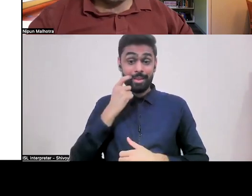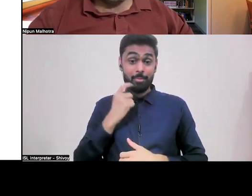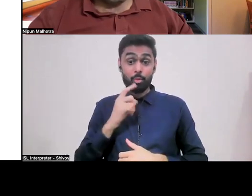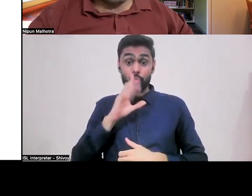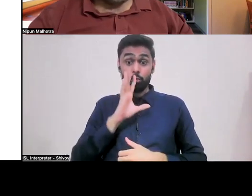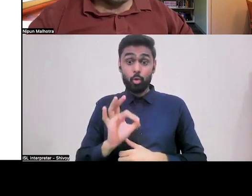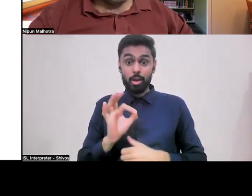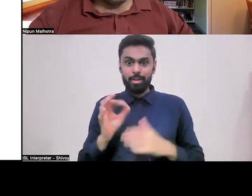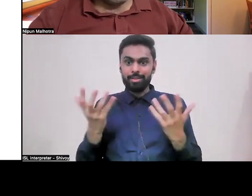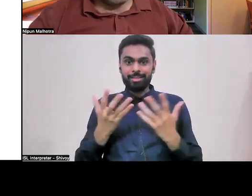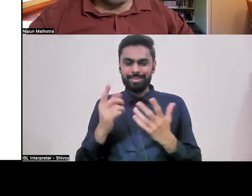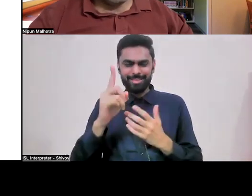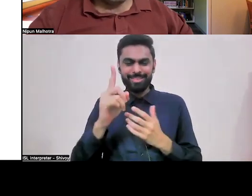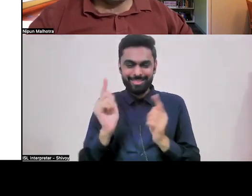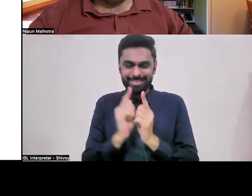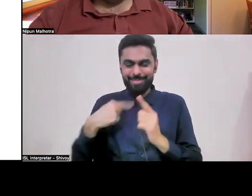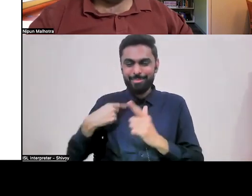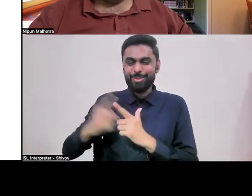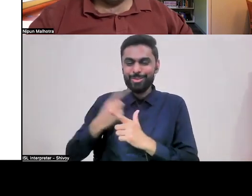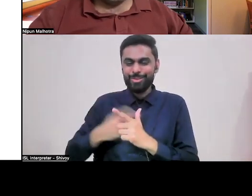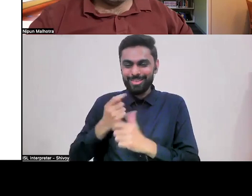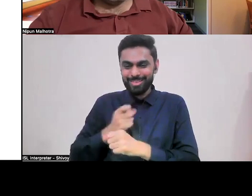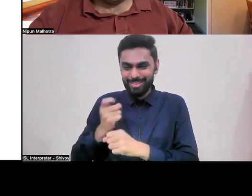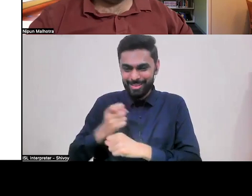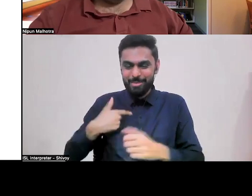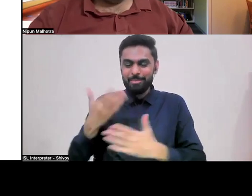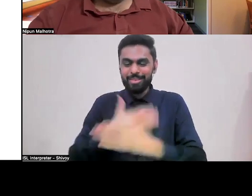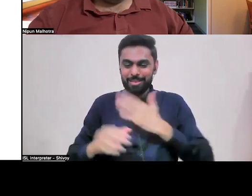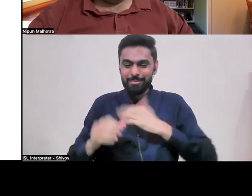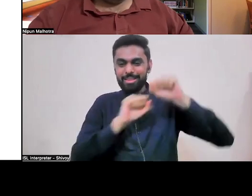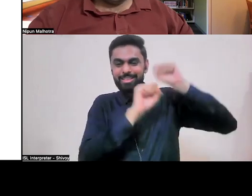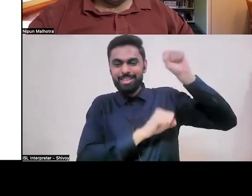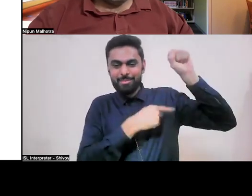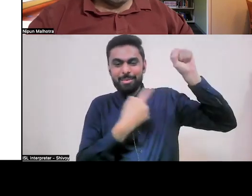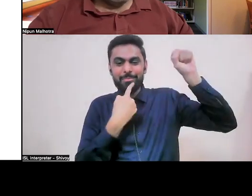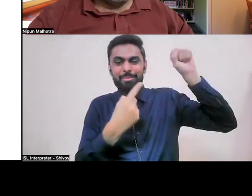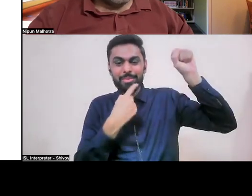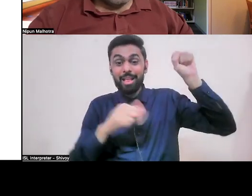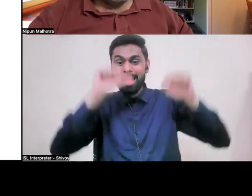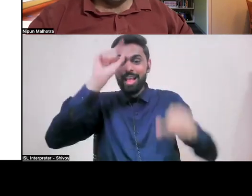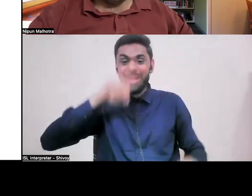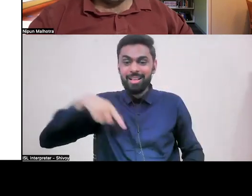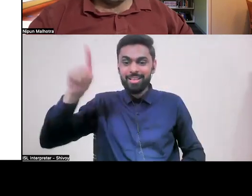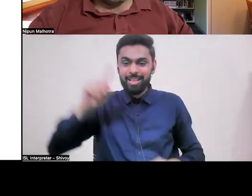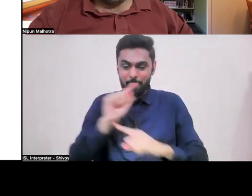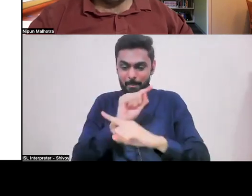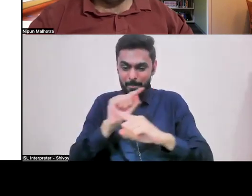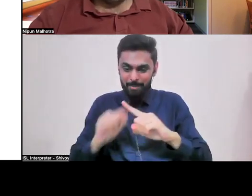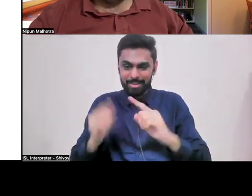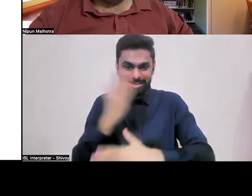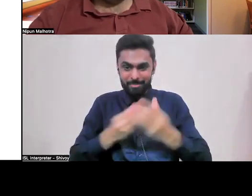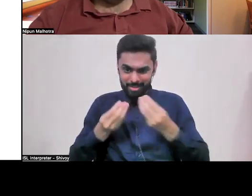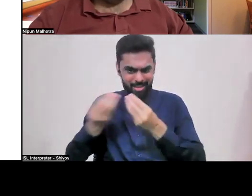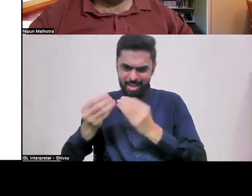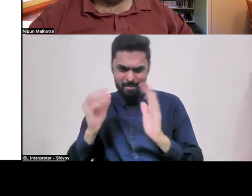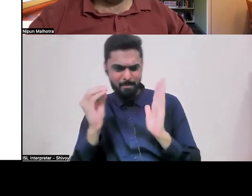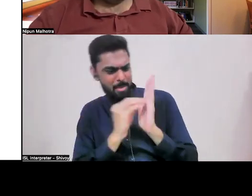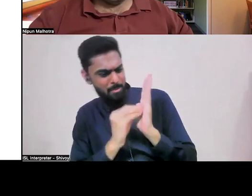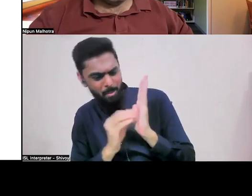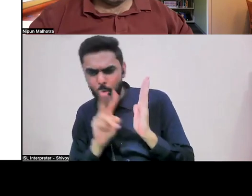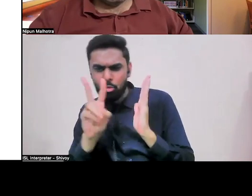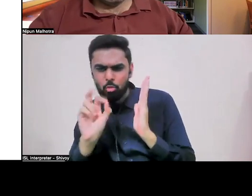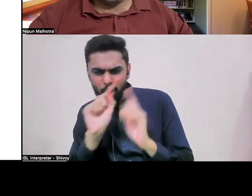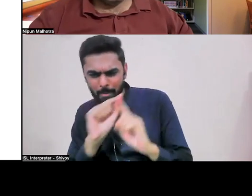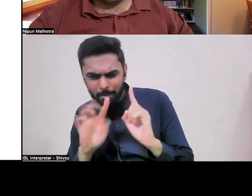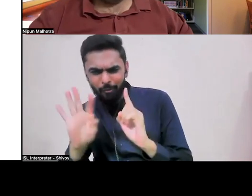fact, there's a small joke that I crack about my disability certificate, that in India, people are given percentages in disability certificates, whether you're 20%,